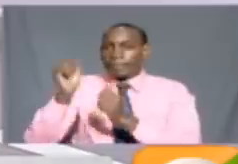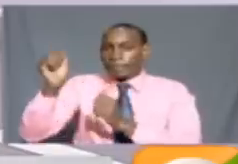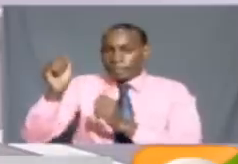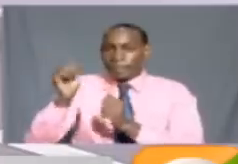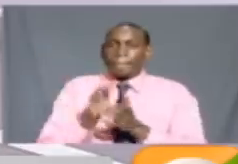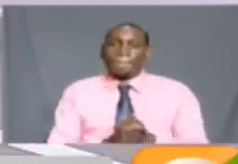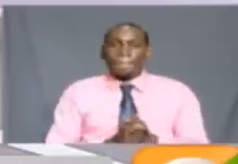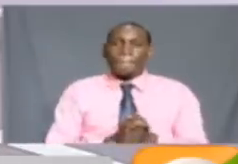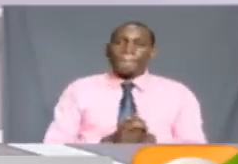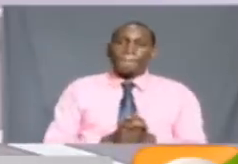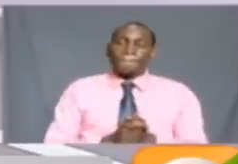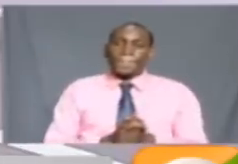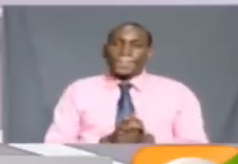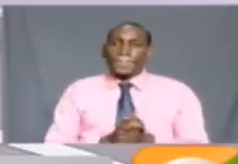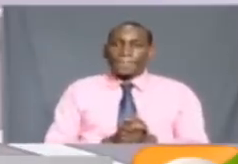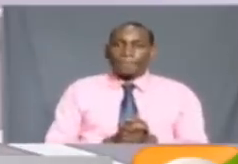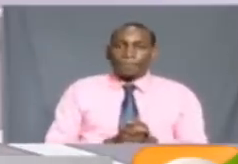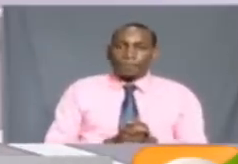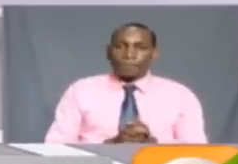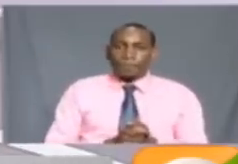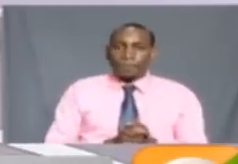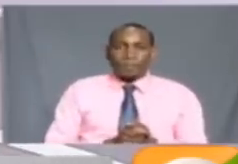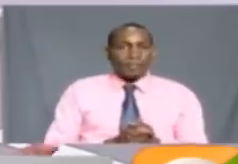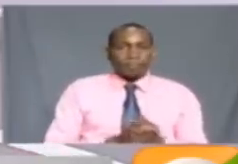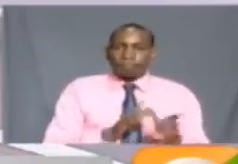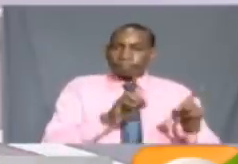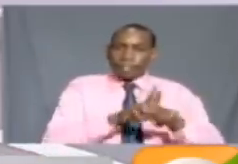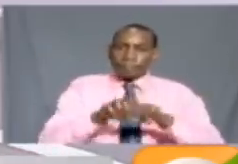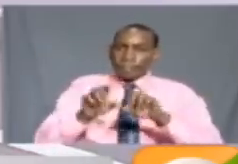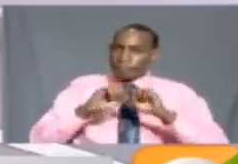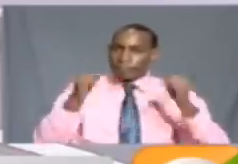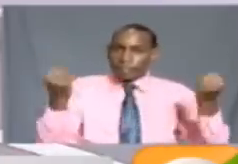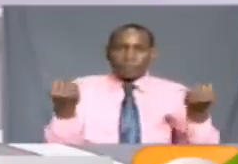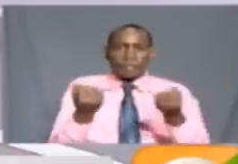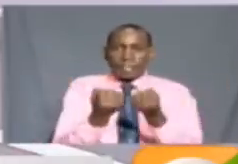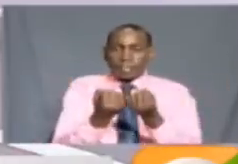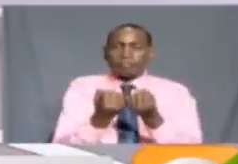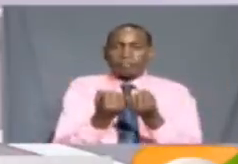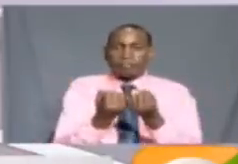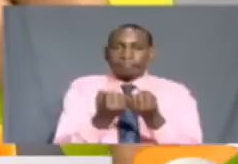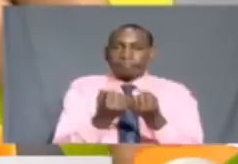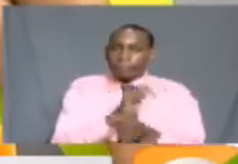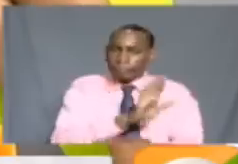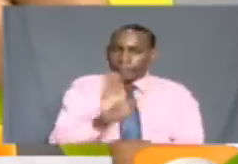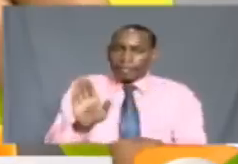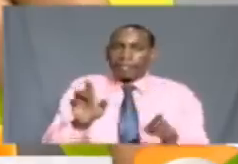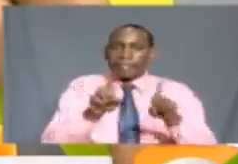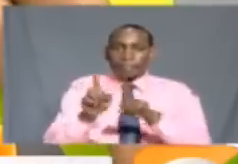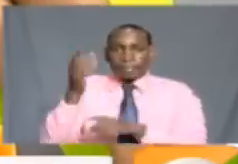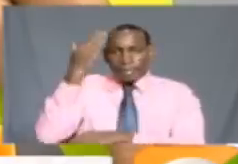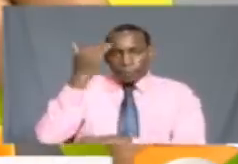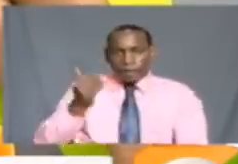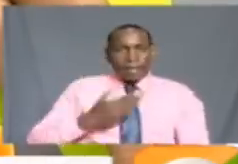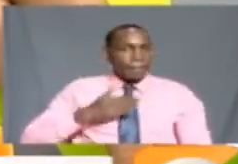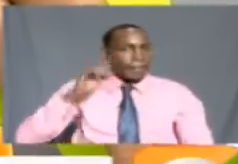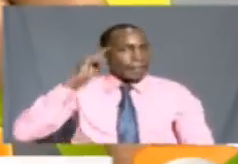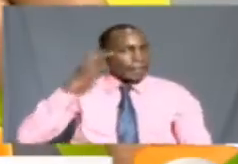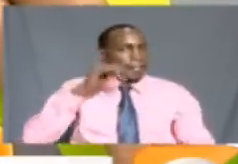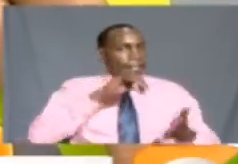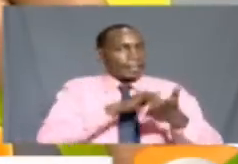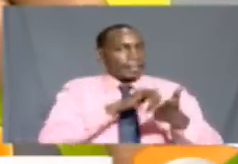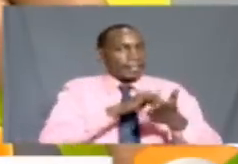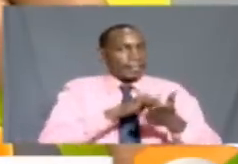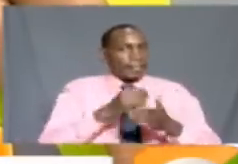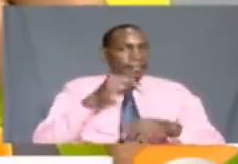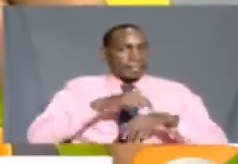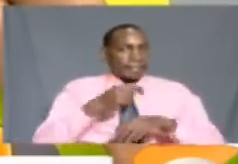Yeah. And it's pretty much just the society at the age at that point. And that is why I think when